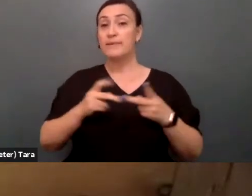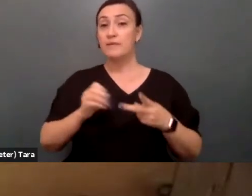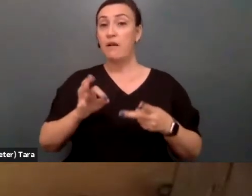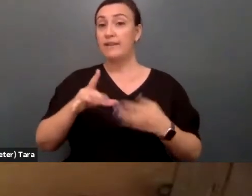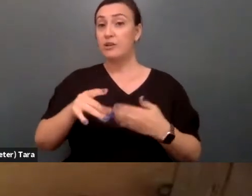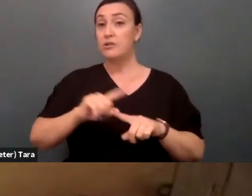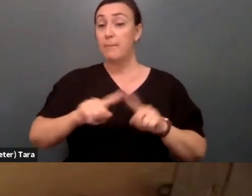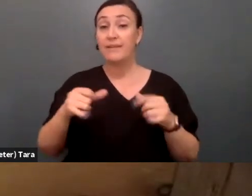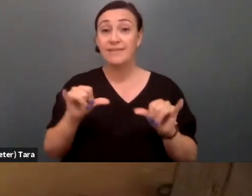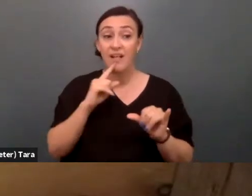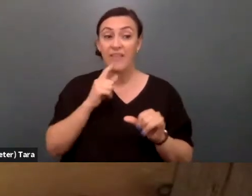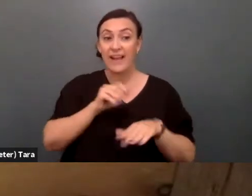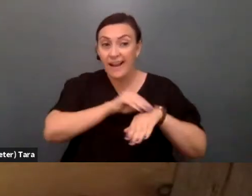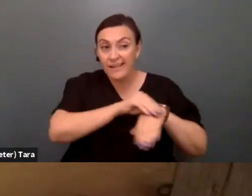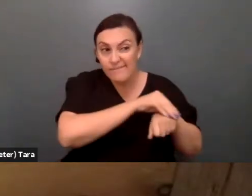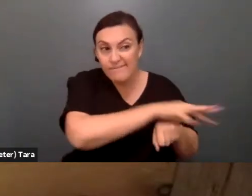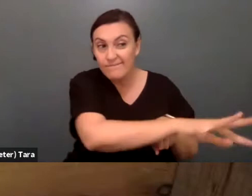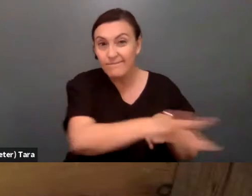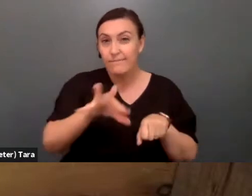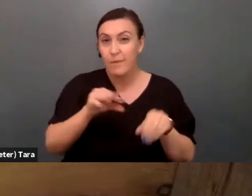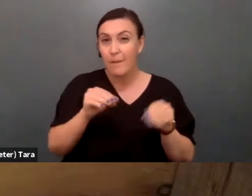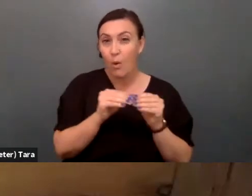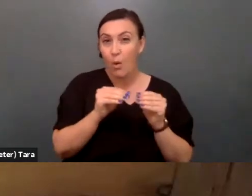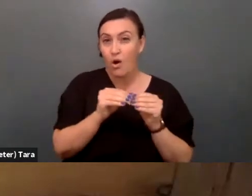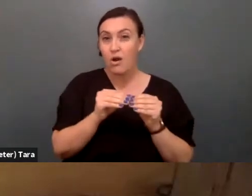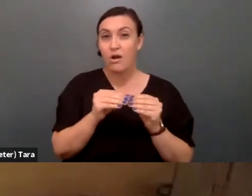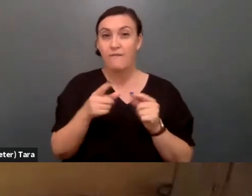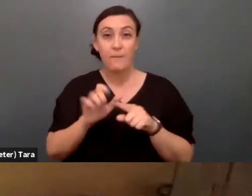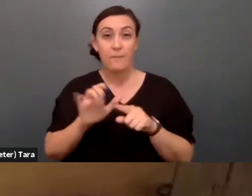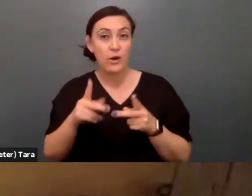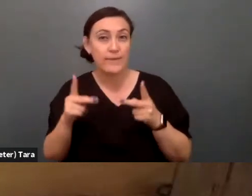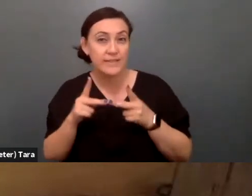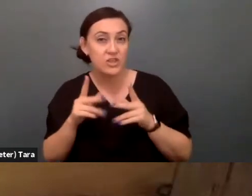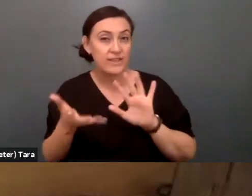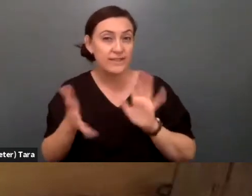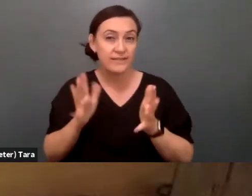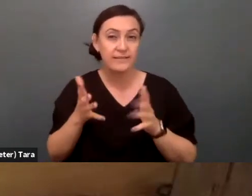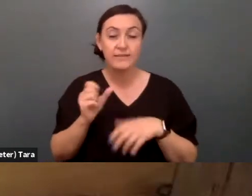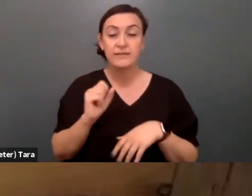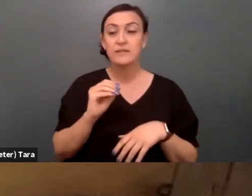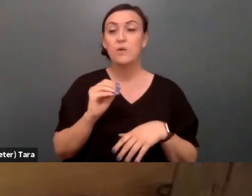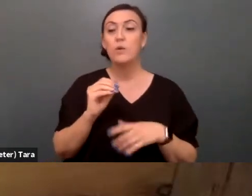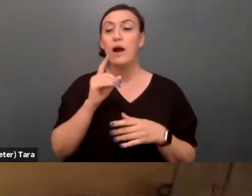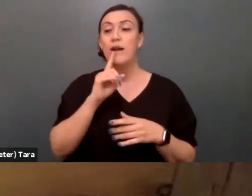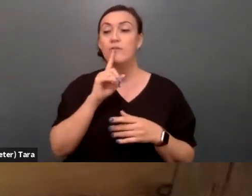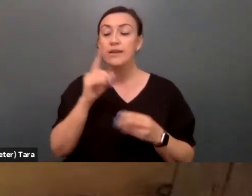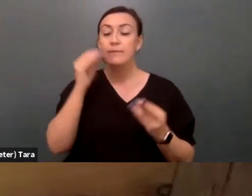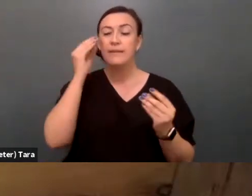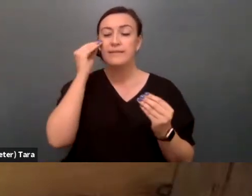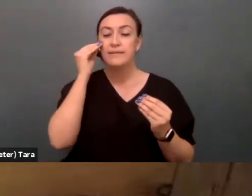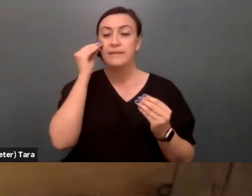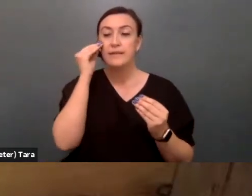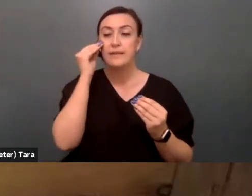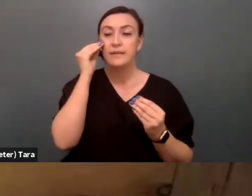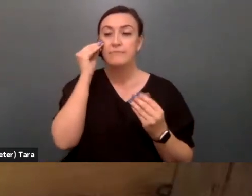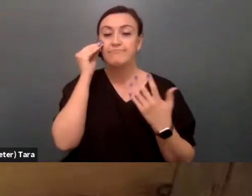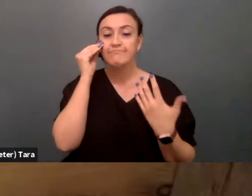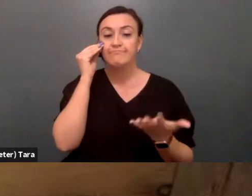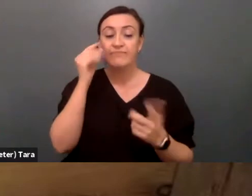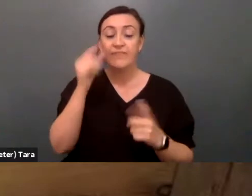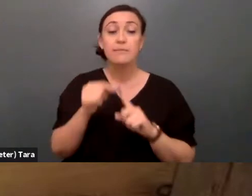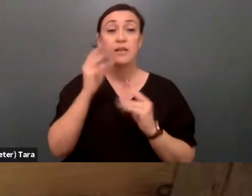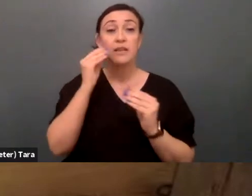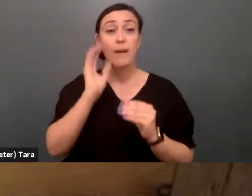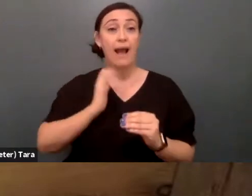more influential in other positions in the organization. So I've really been sitting with those, especially as we think about our